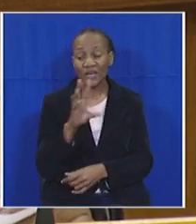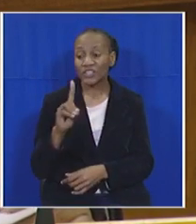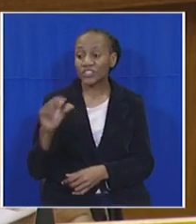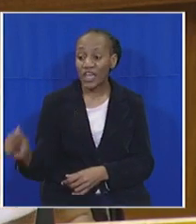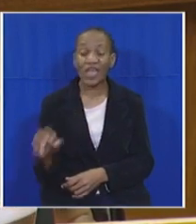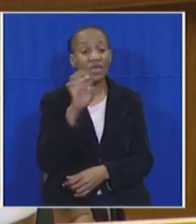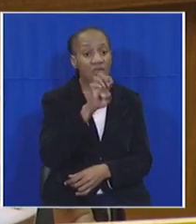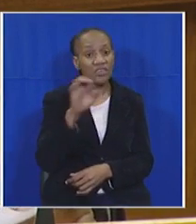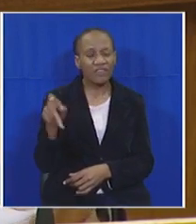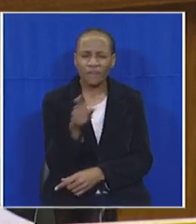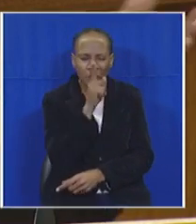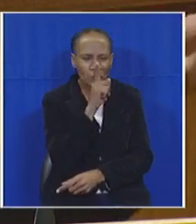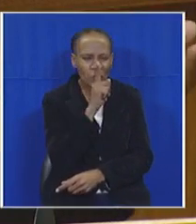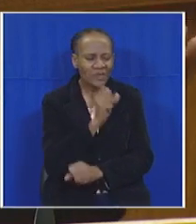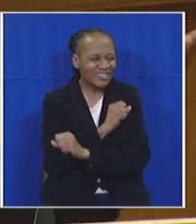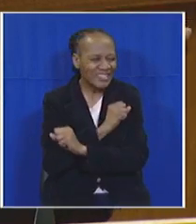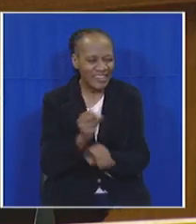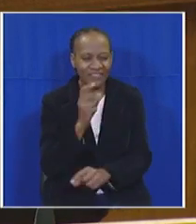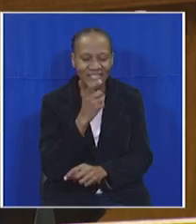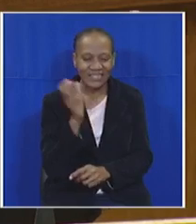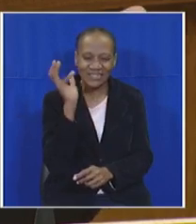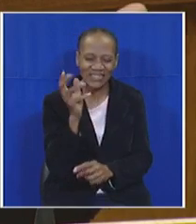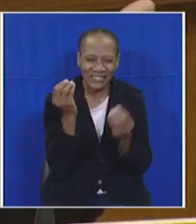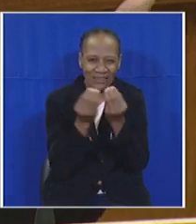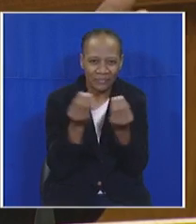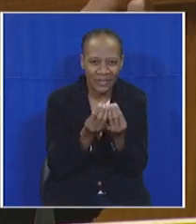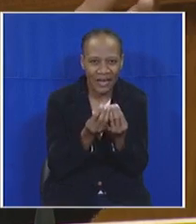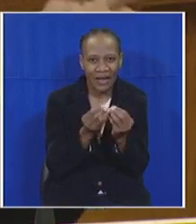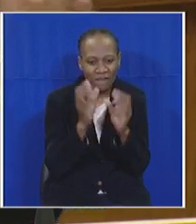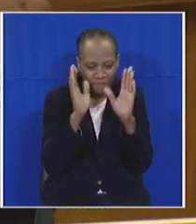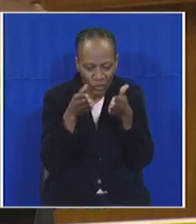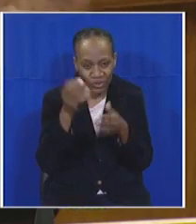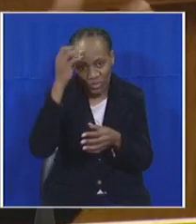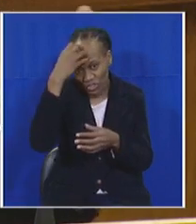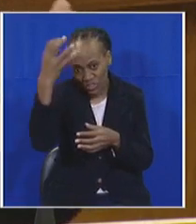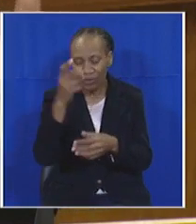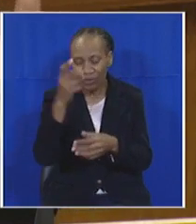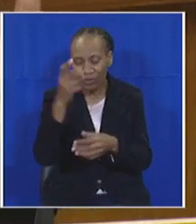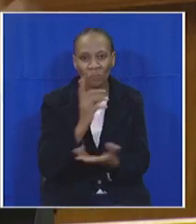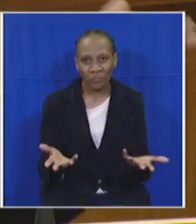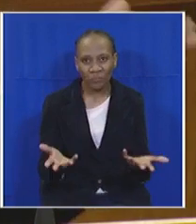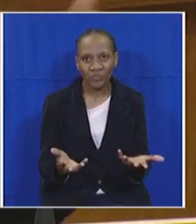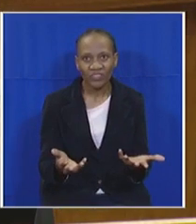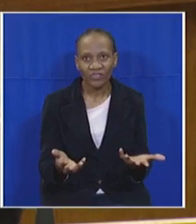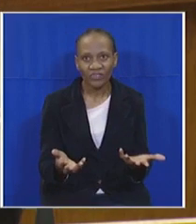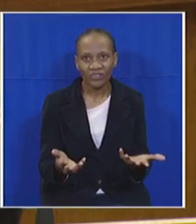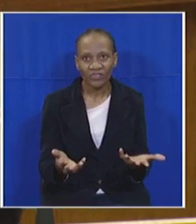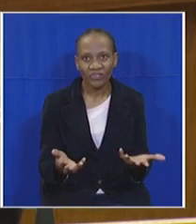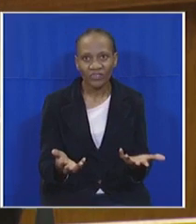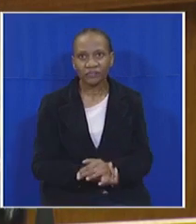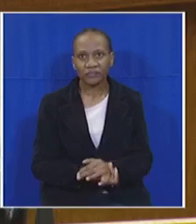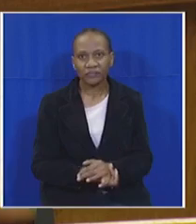nami. And then, therefore, EFF just only said, don't use them as pawns. That was all. I don't know